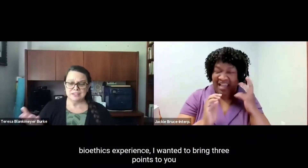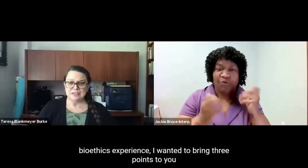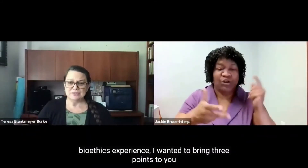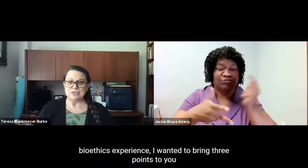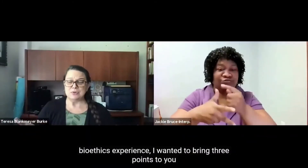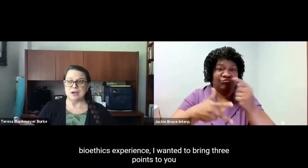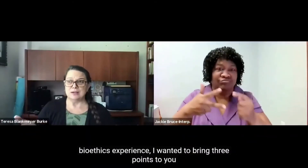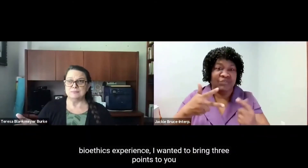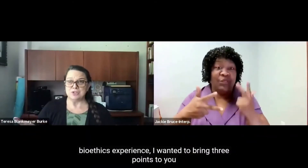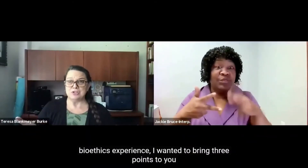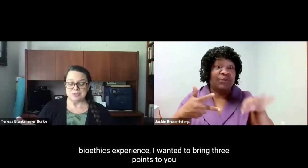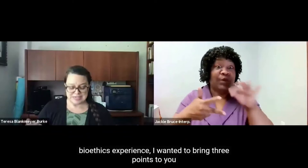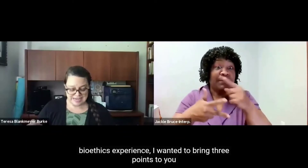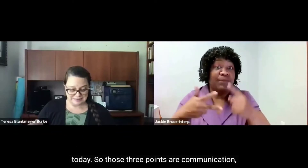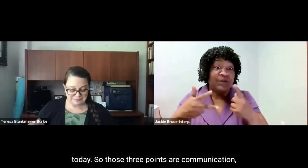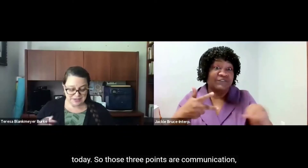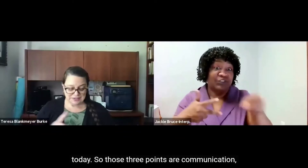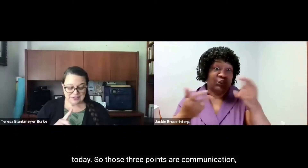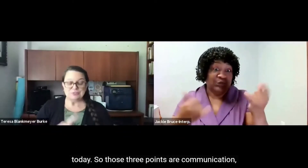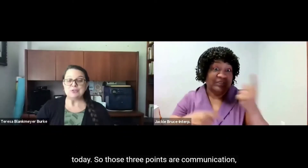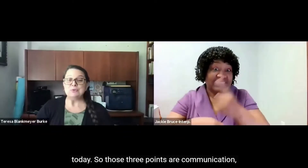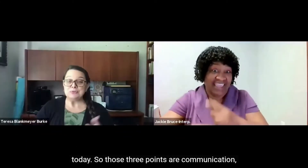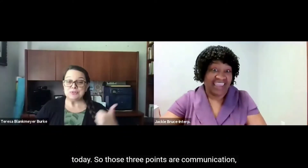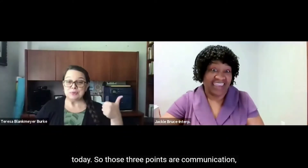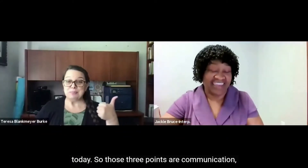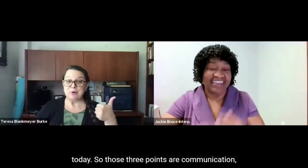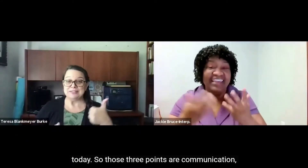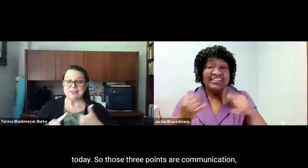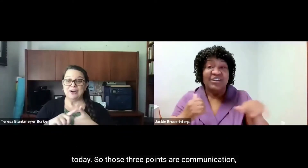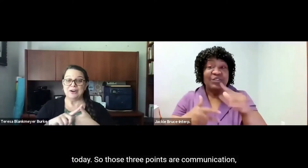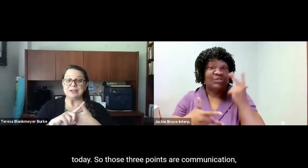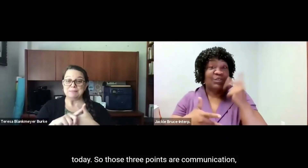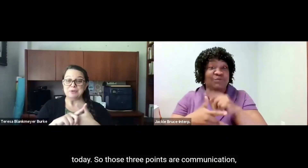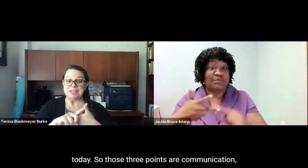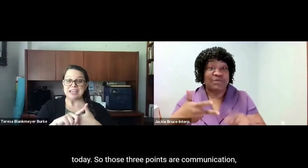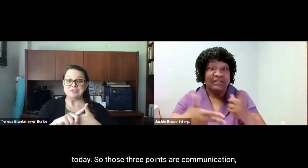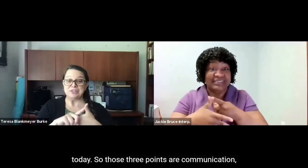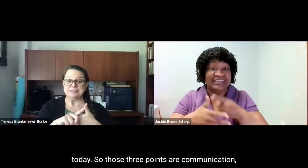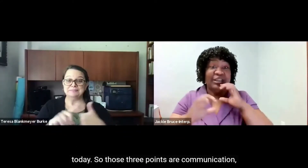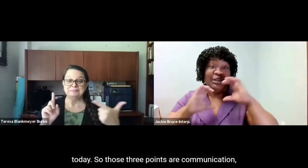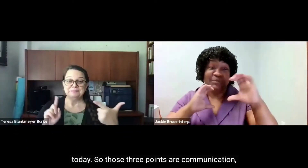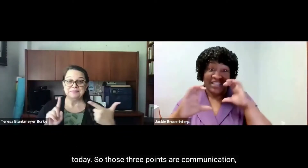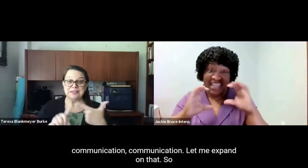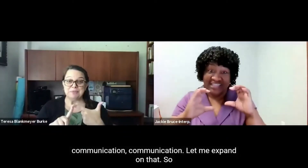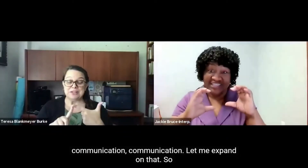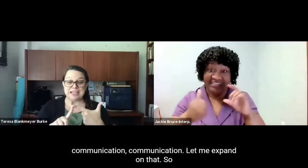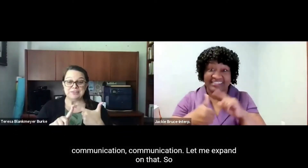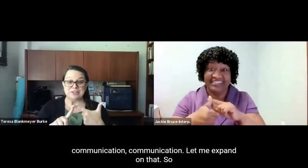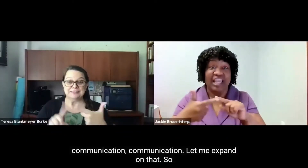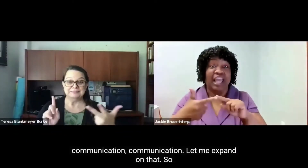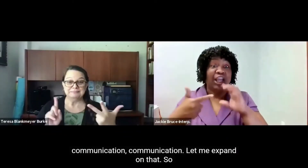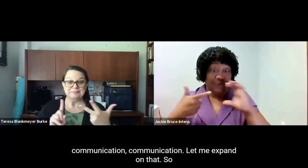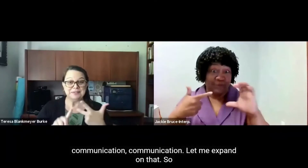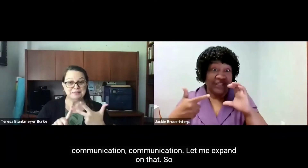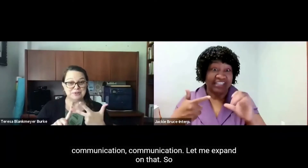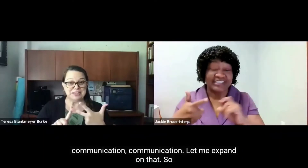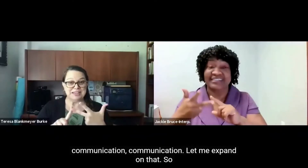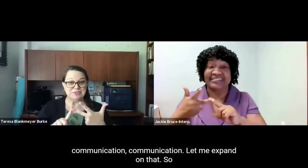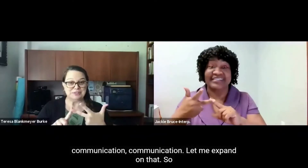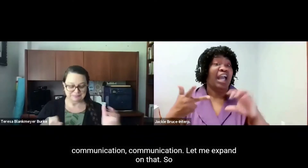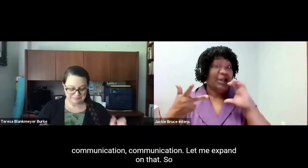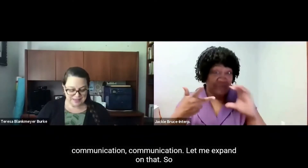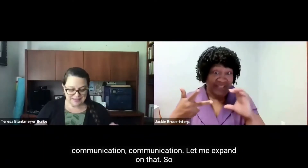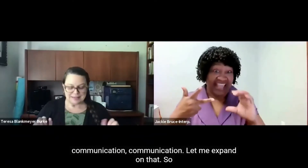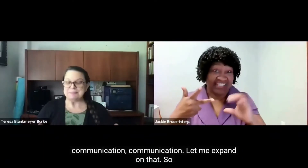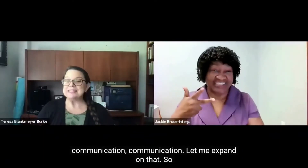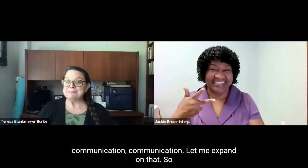points to you today. So those 3 points are communication, communication,